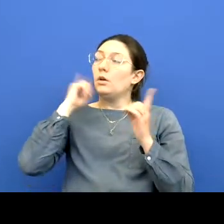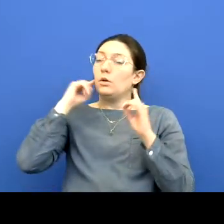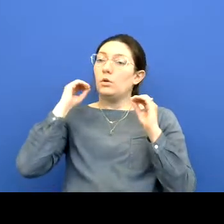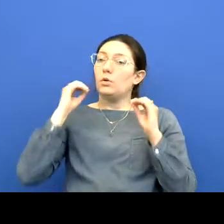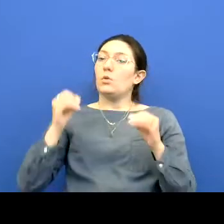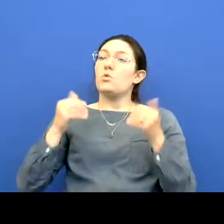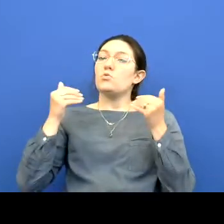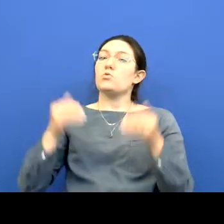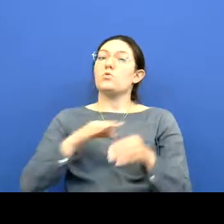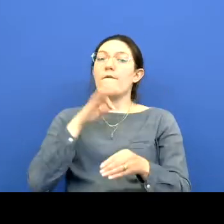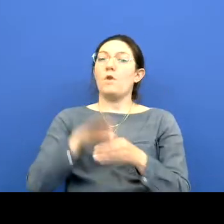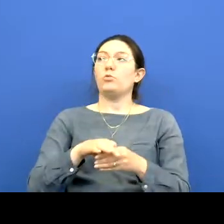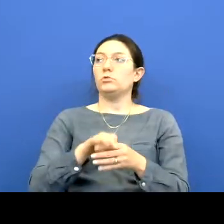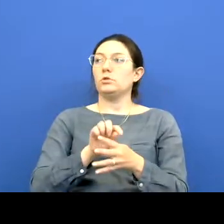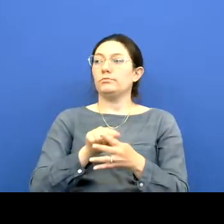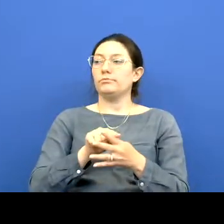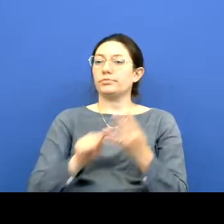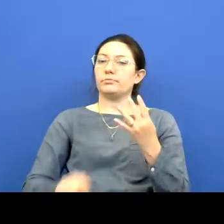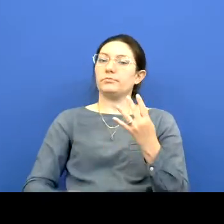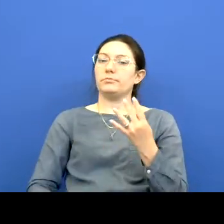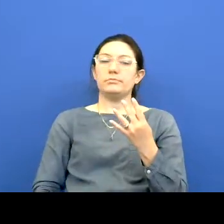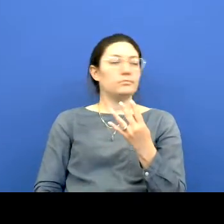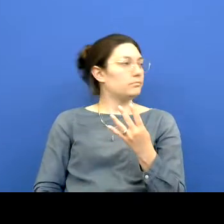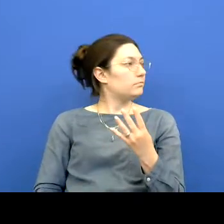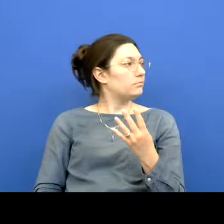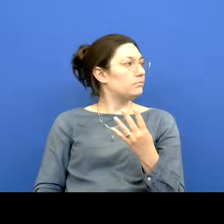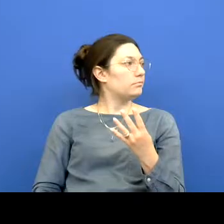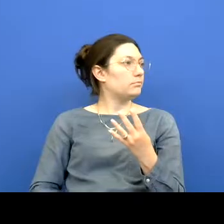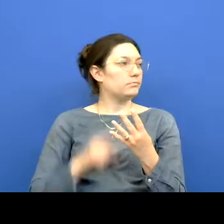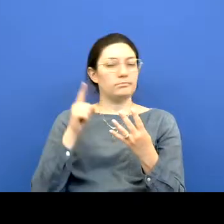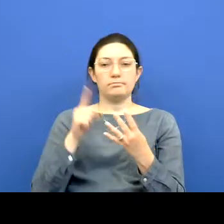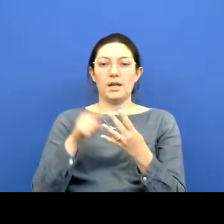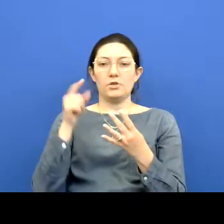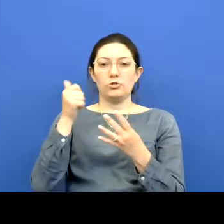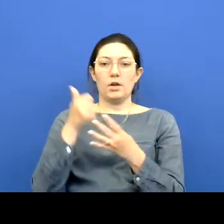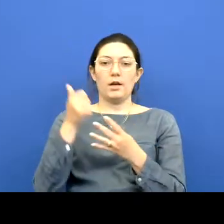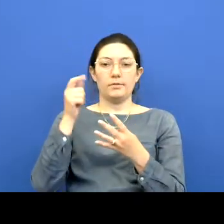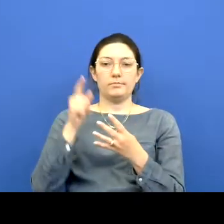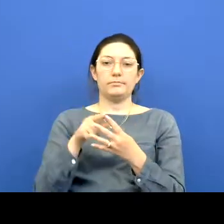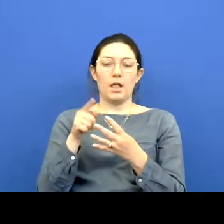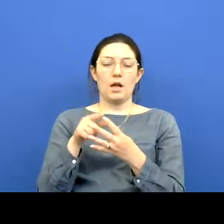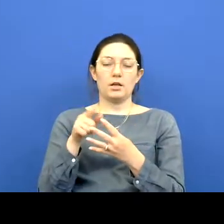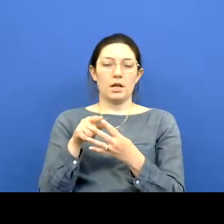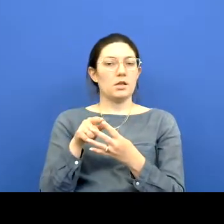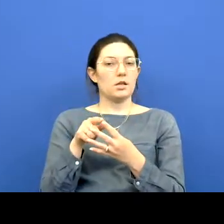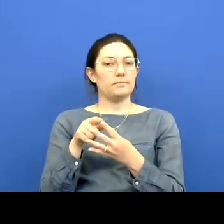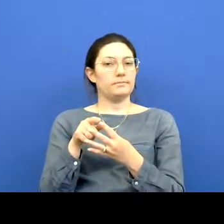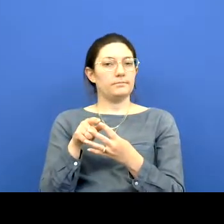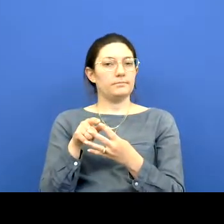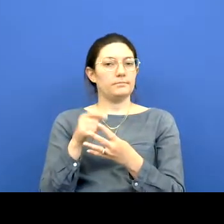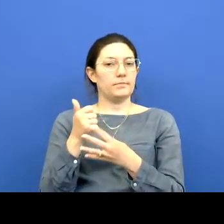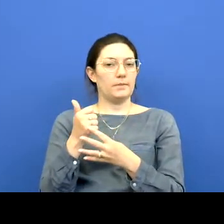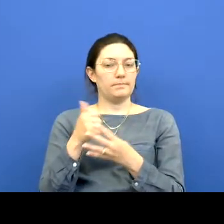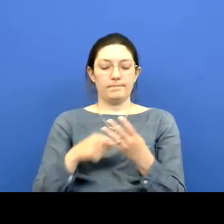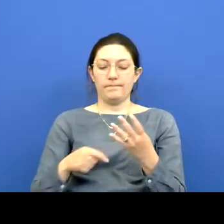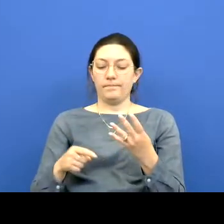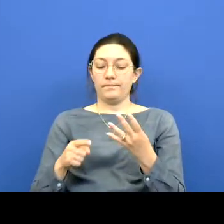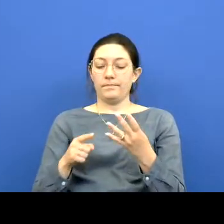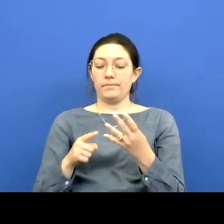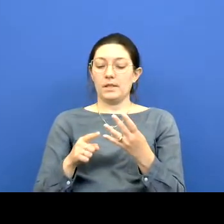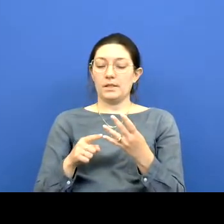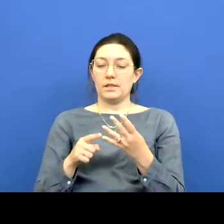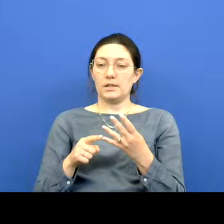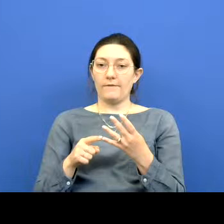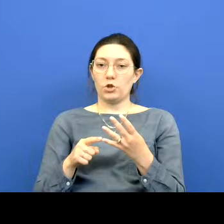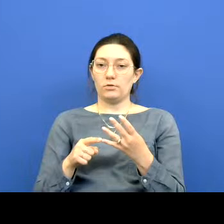Hearing and seeing none, please call the roll. Councilmember Page, Aye. Councilmember Belanca, Aye.